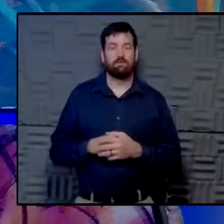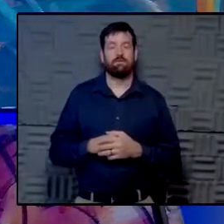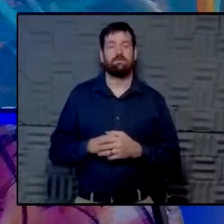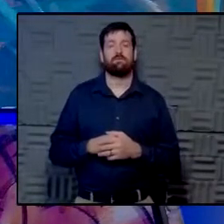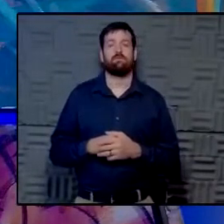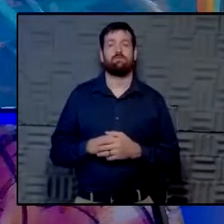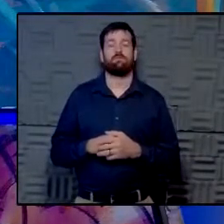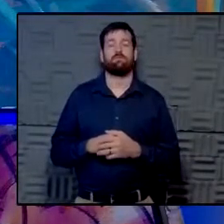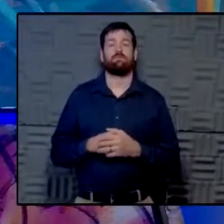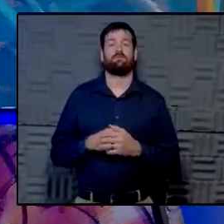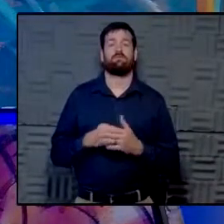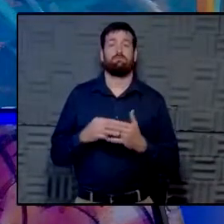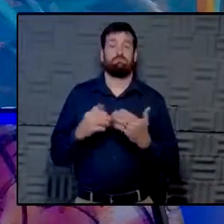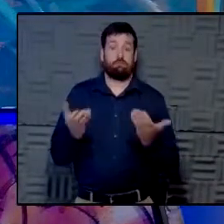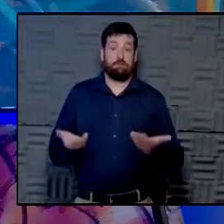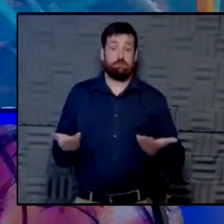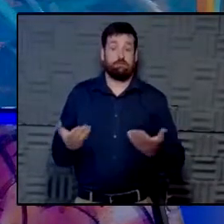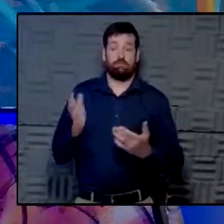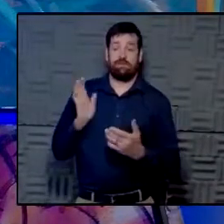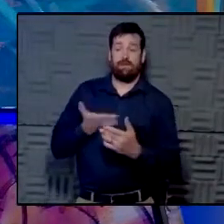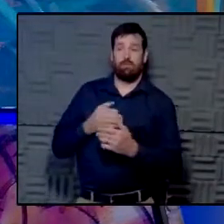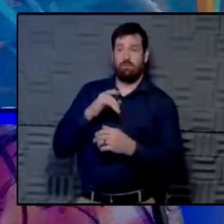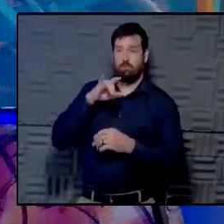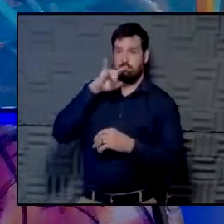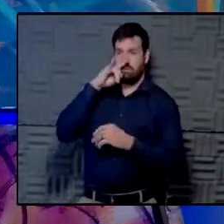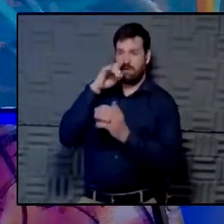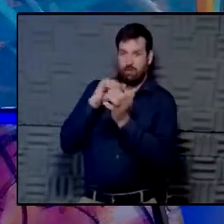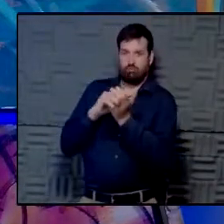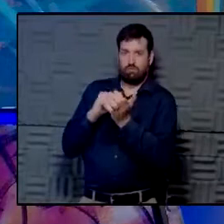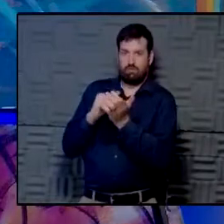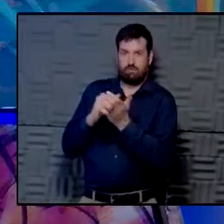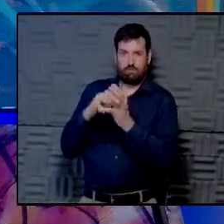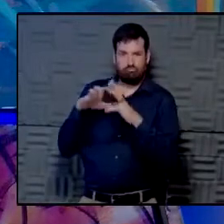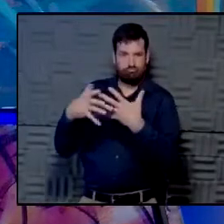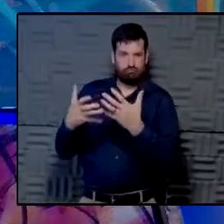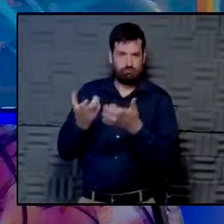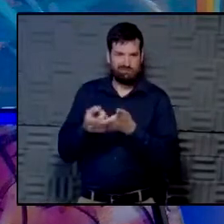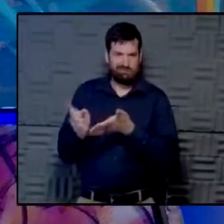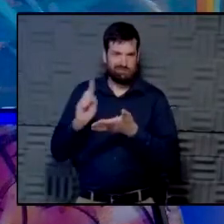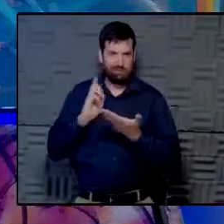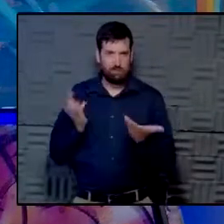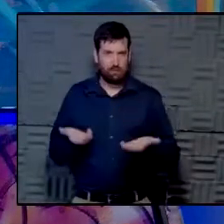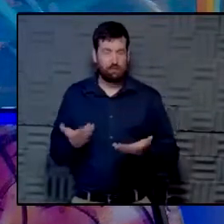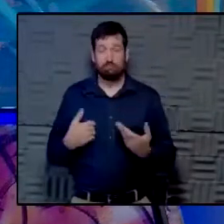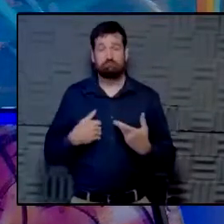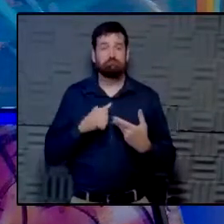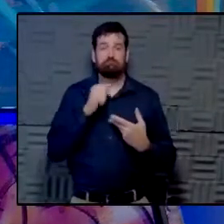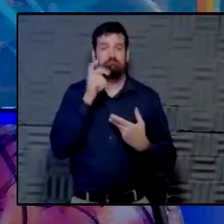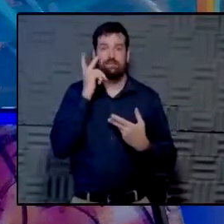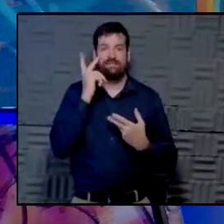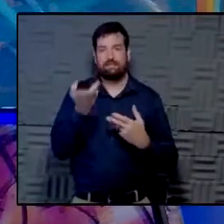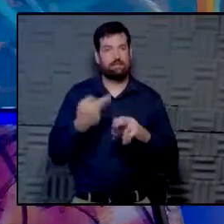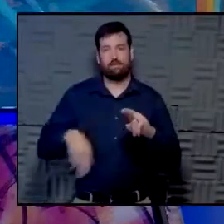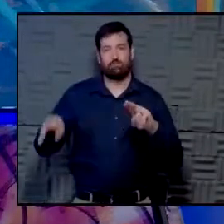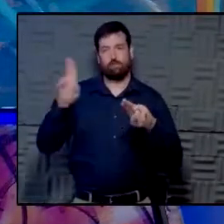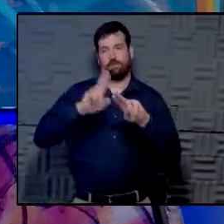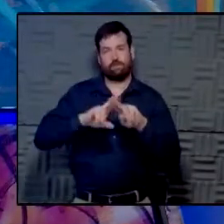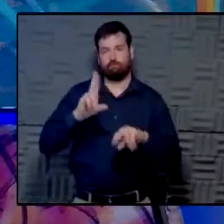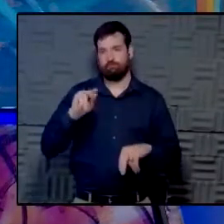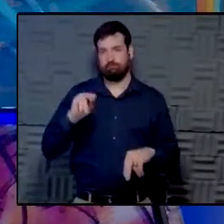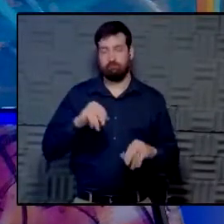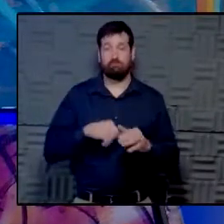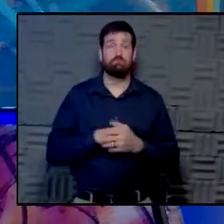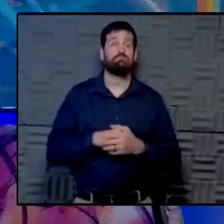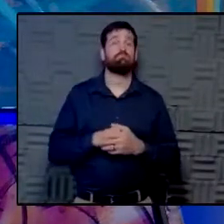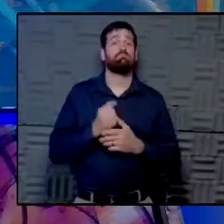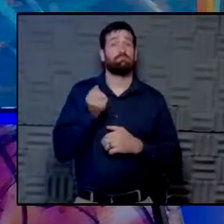complication in children. Here we had our pediatrics colleagues on last week. Didn't see an increase. You know, we